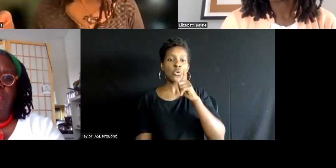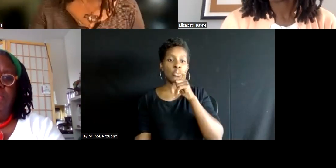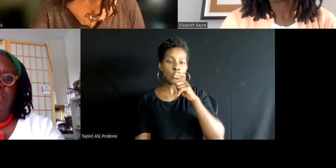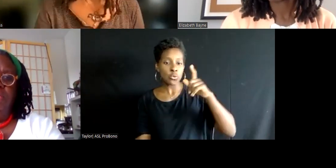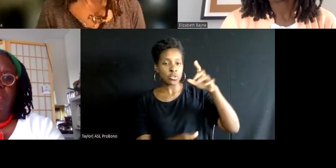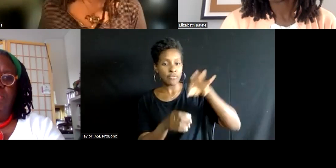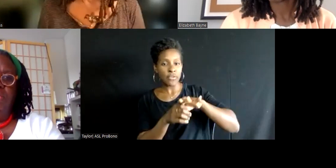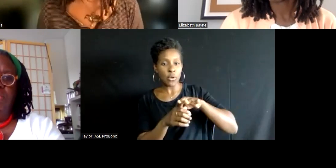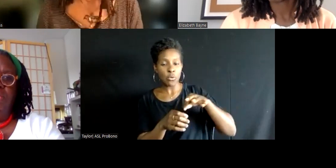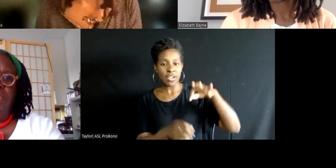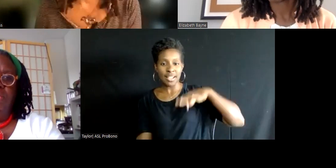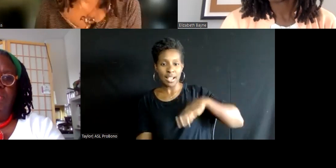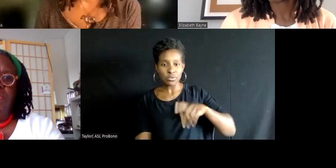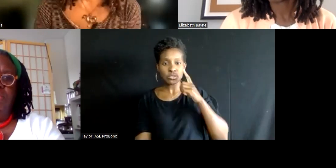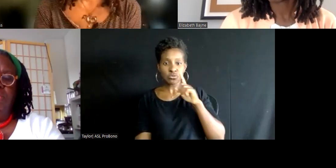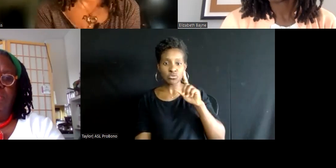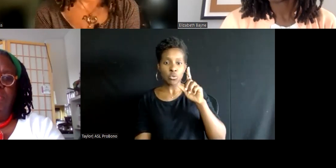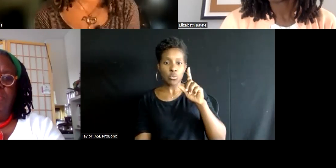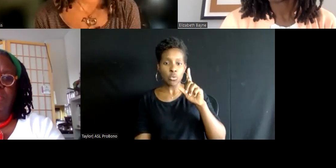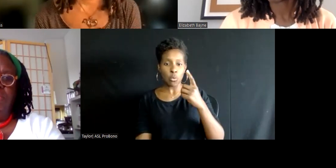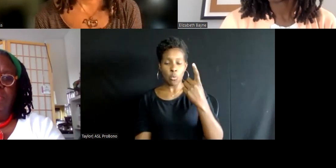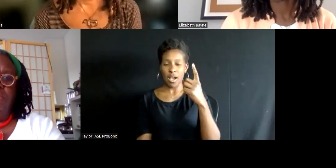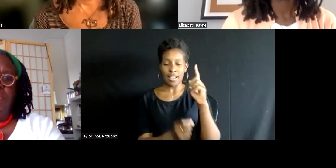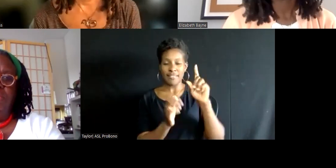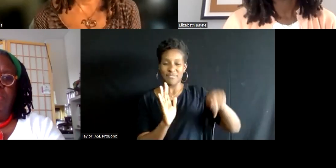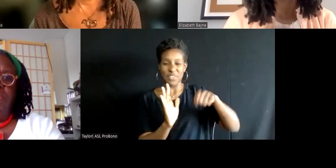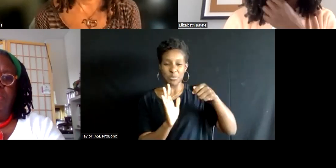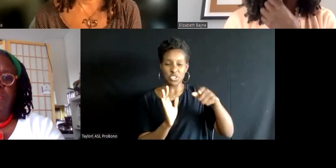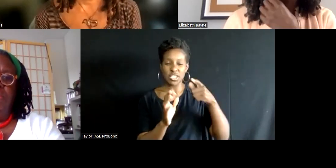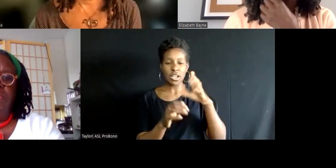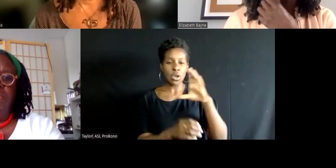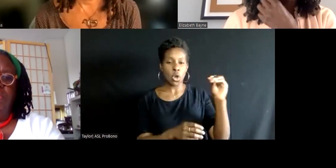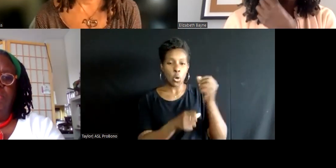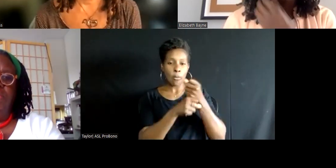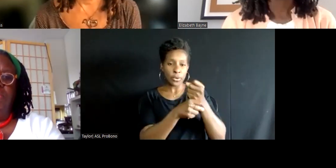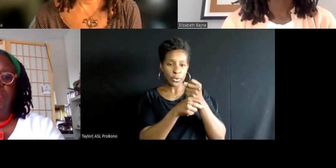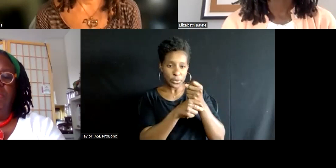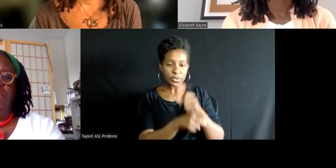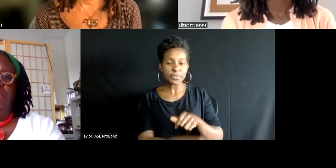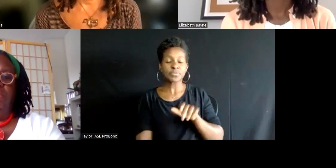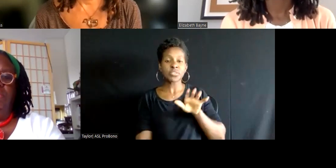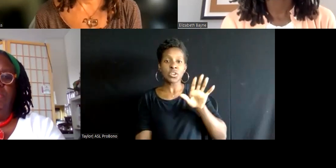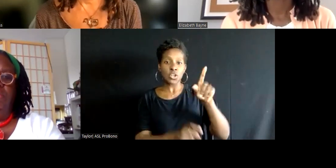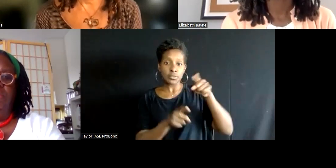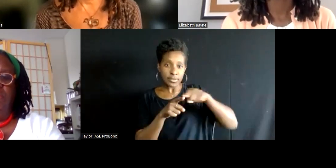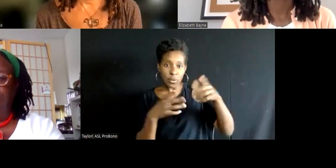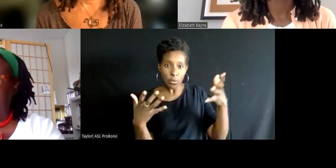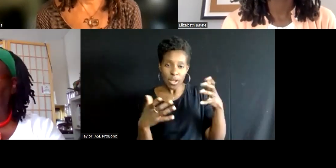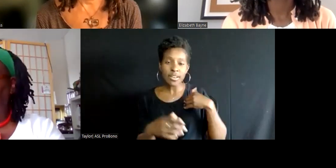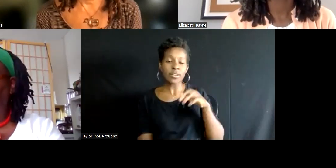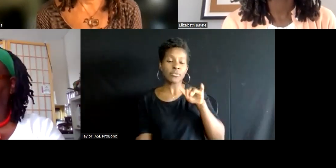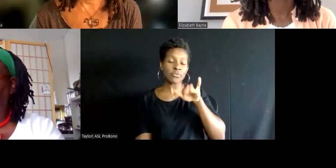and USA Today Network. Her documentaries explore the intersection of race, public health,